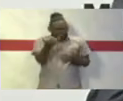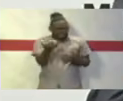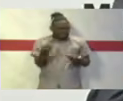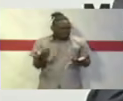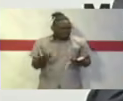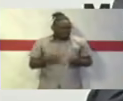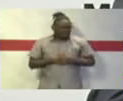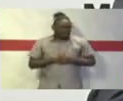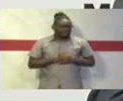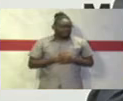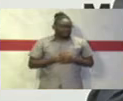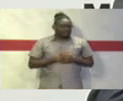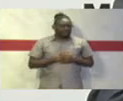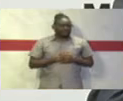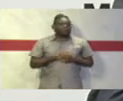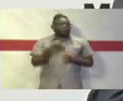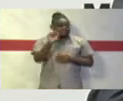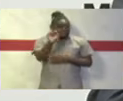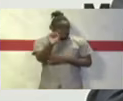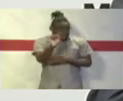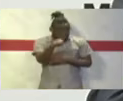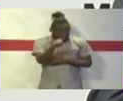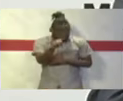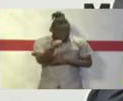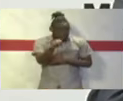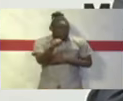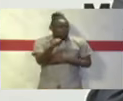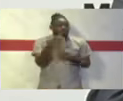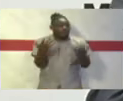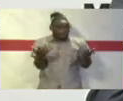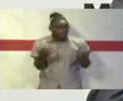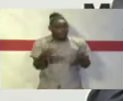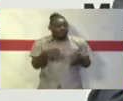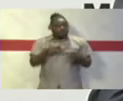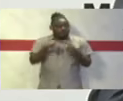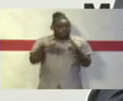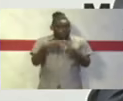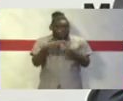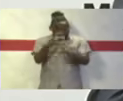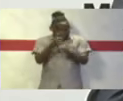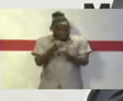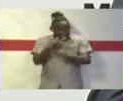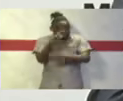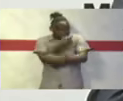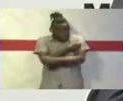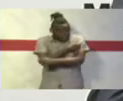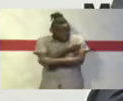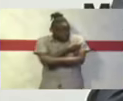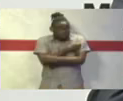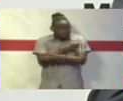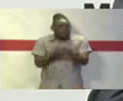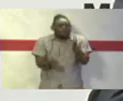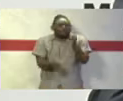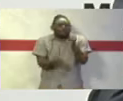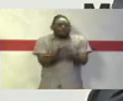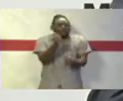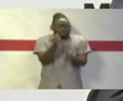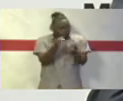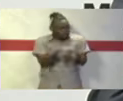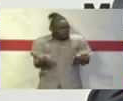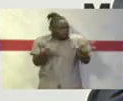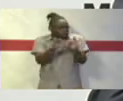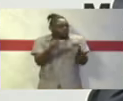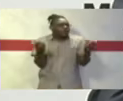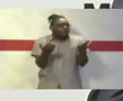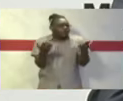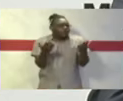there's some truth to what is being said. So generally speaking, when you take a vaccine, what you do, the most important thing about vaccines is that they prevent